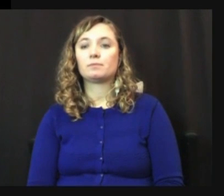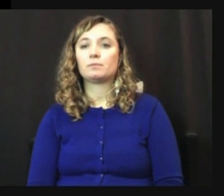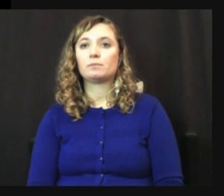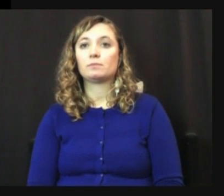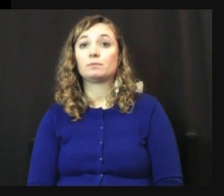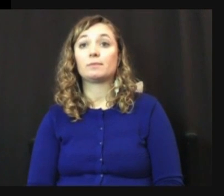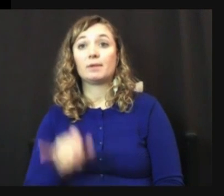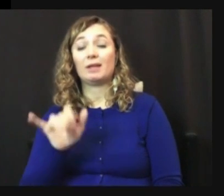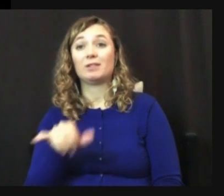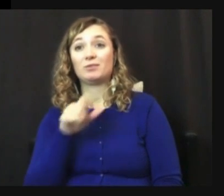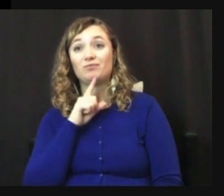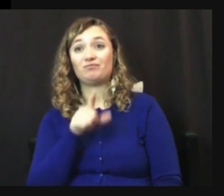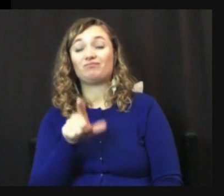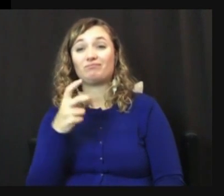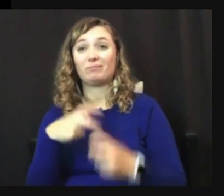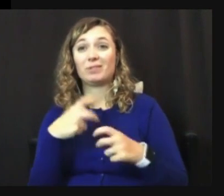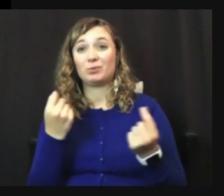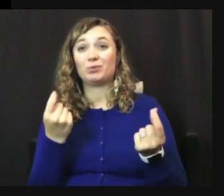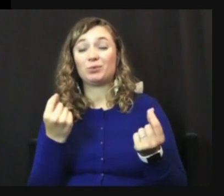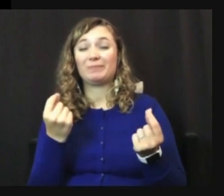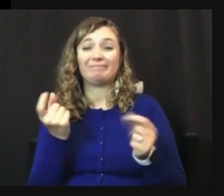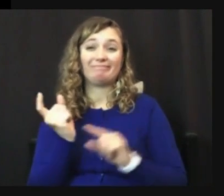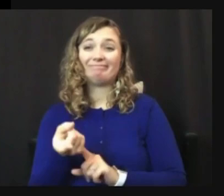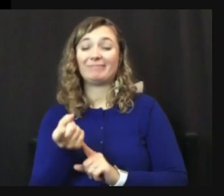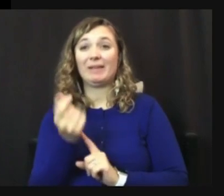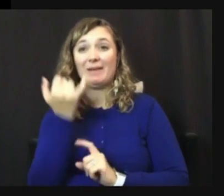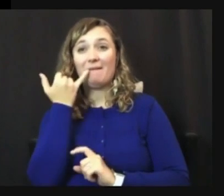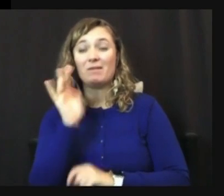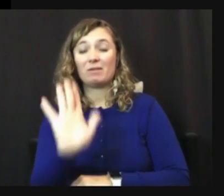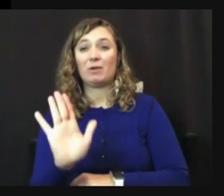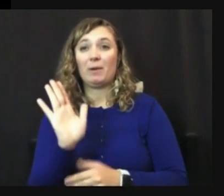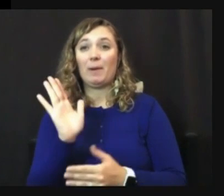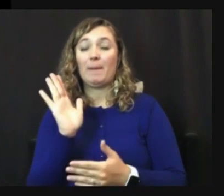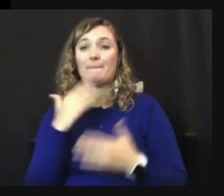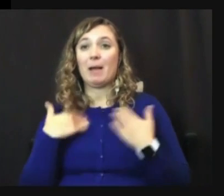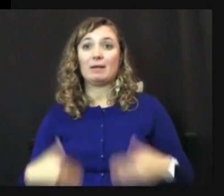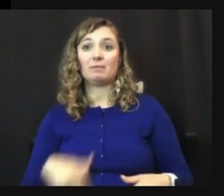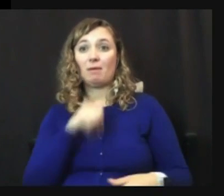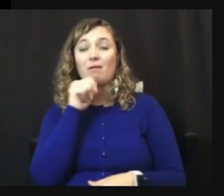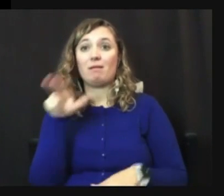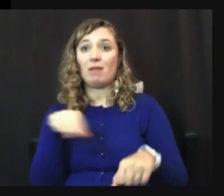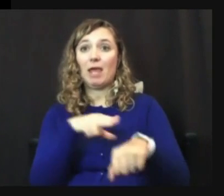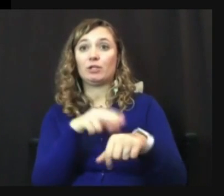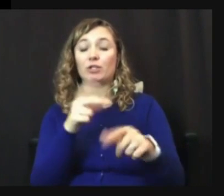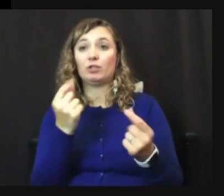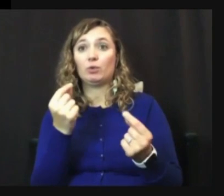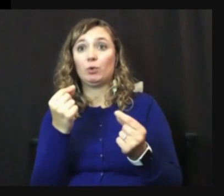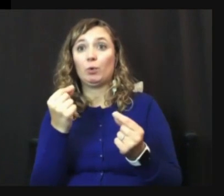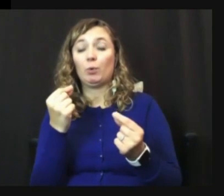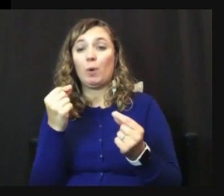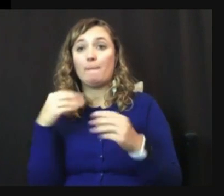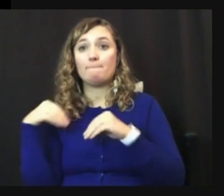And that's really hard to do in the moment. If your body doesn't naturally do the motor planning,